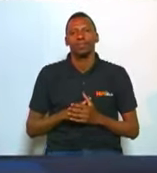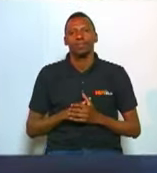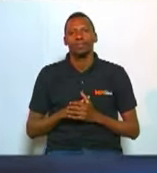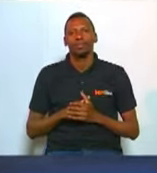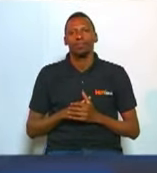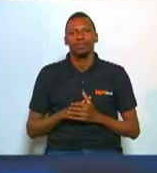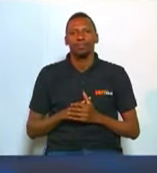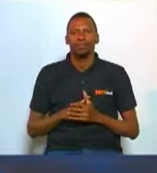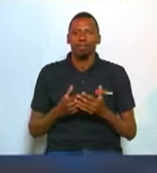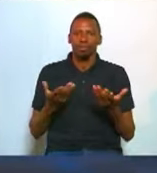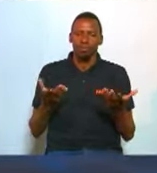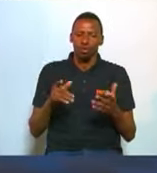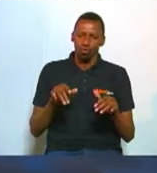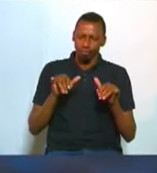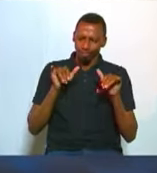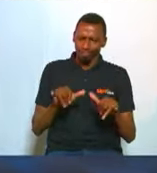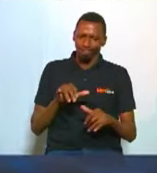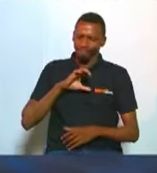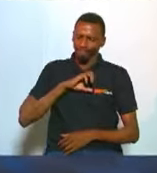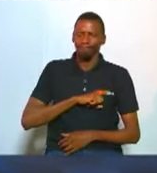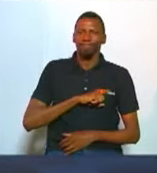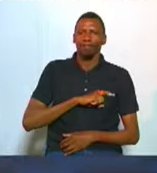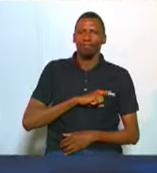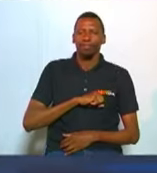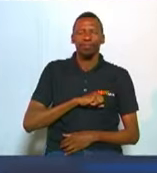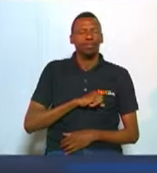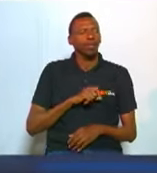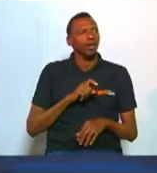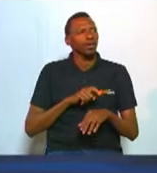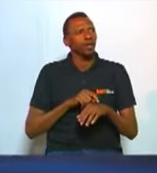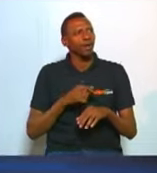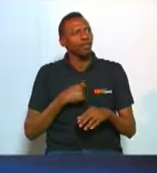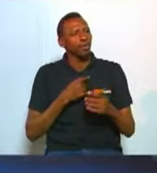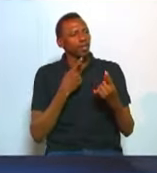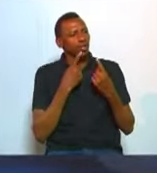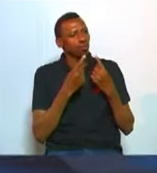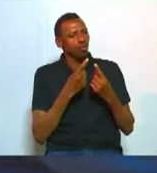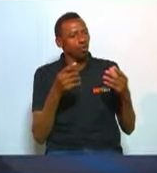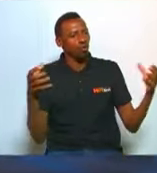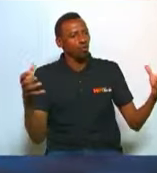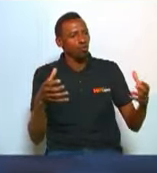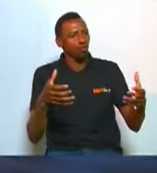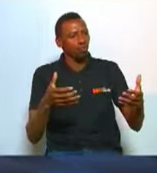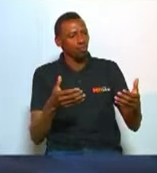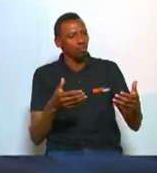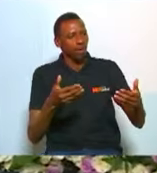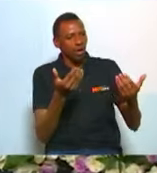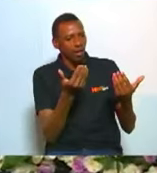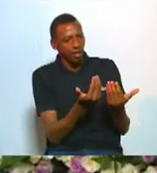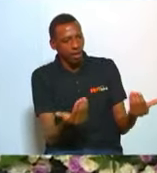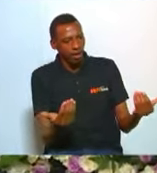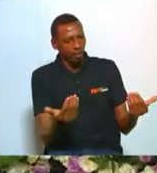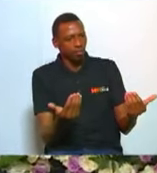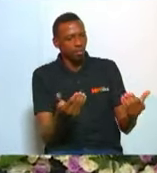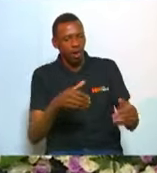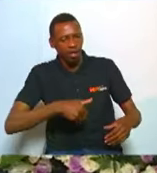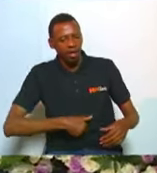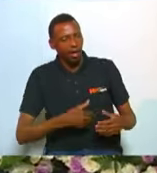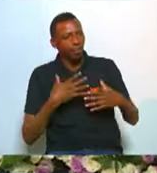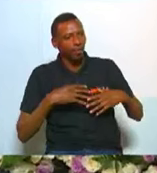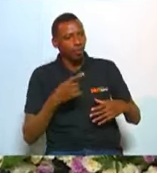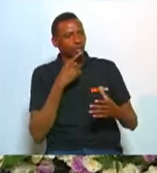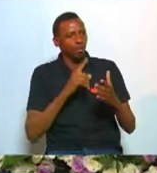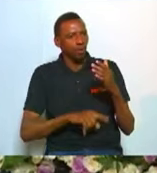You're just sticking there. When I'm speaking to young people, always I do tell them, don't